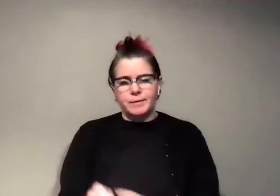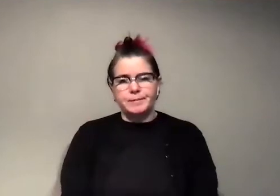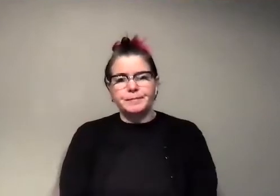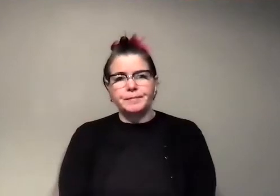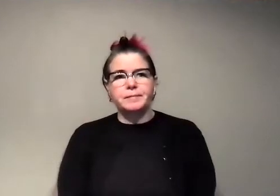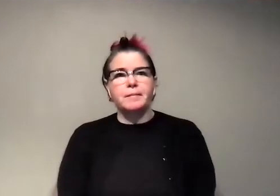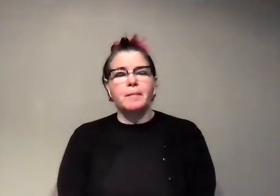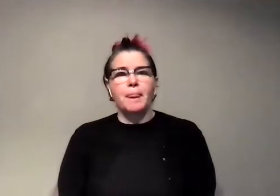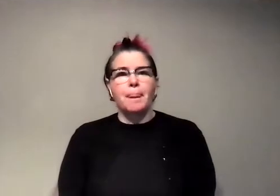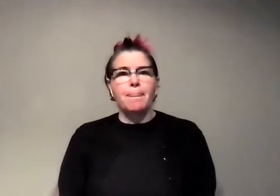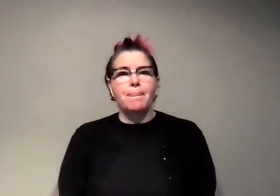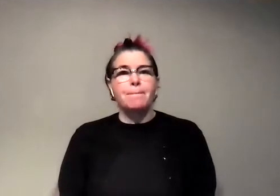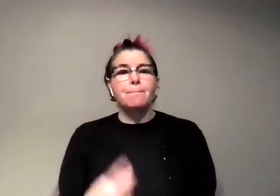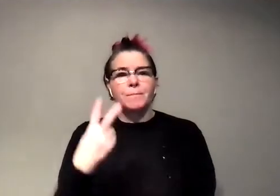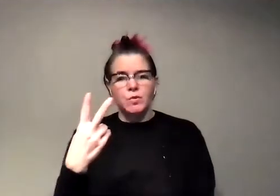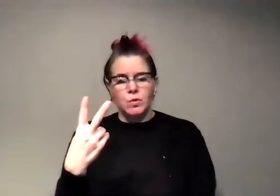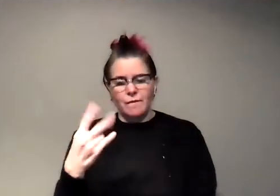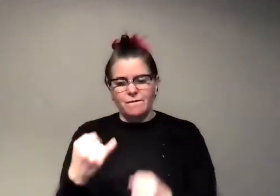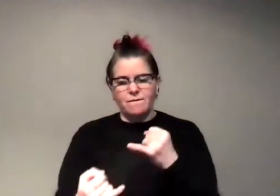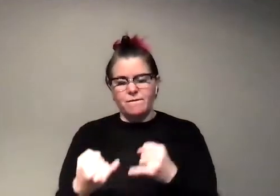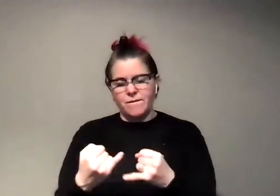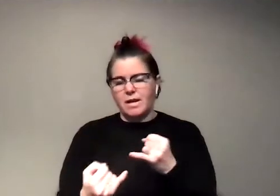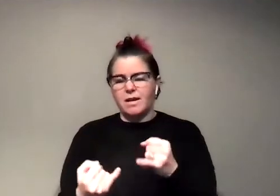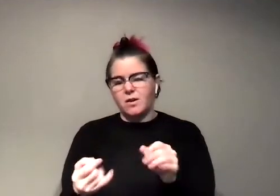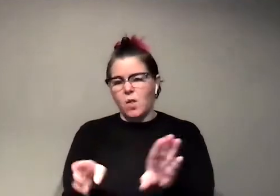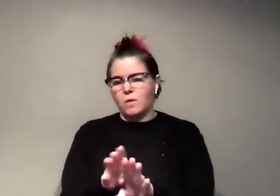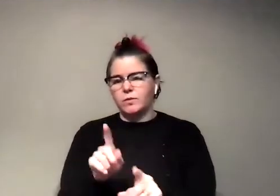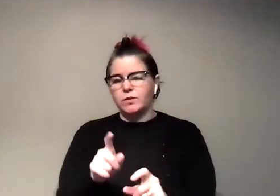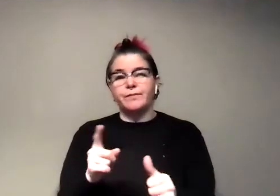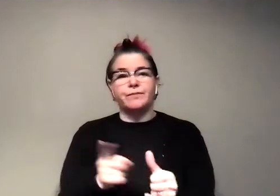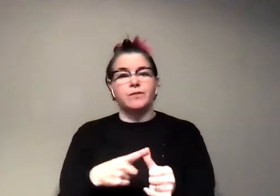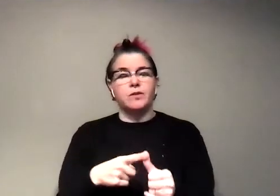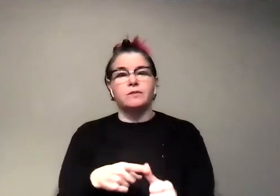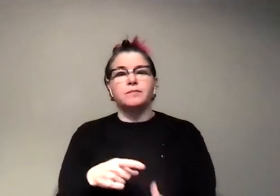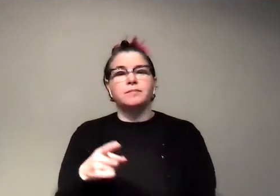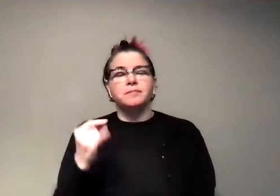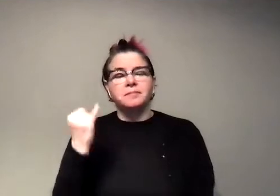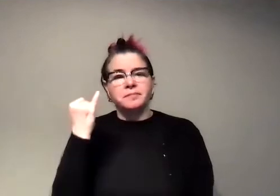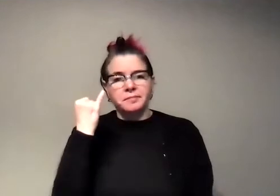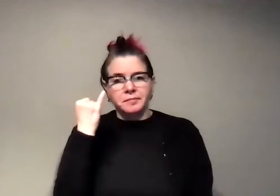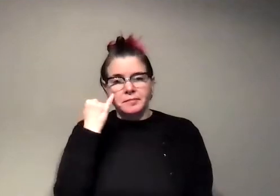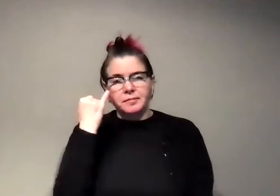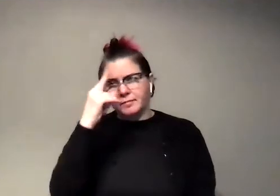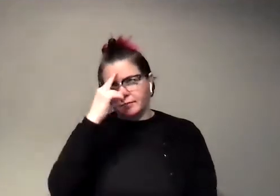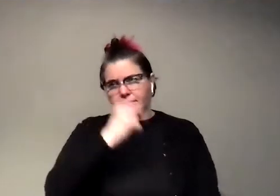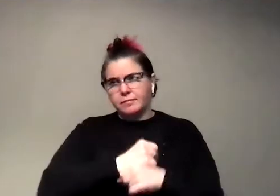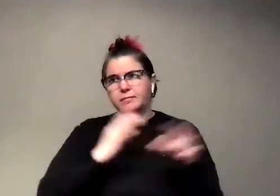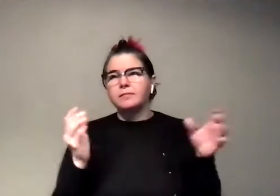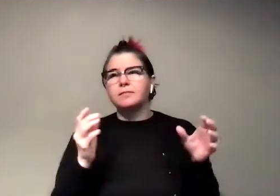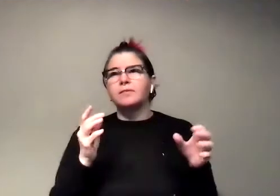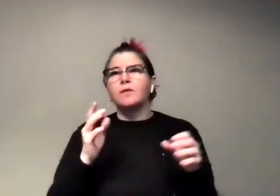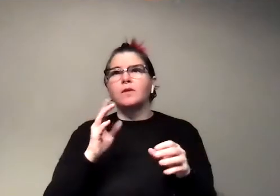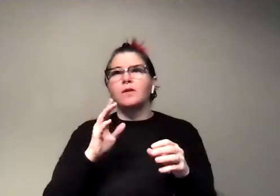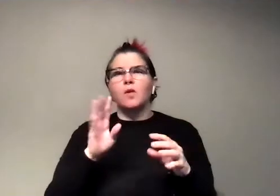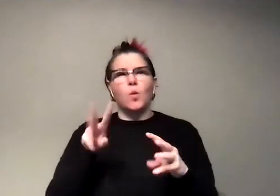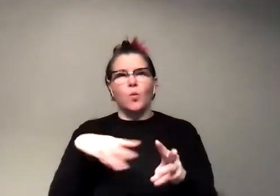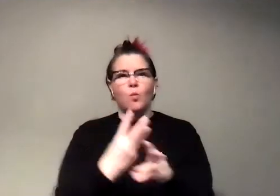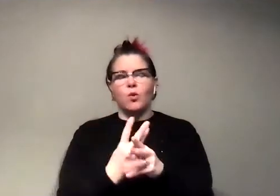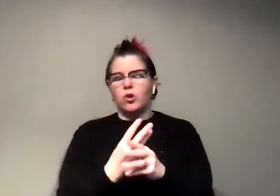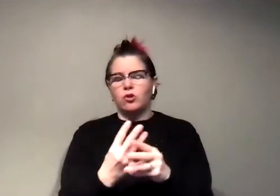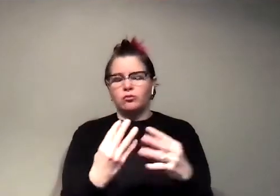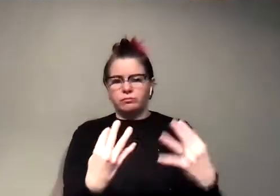So we've got 2 questions to wrap up here. The first question is, if you had everyone's attention in the